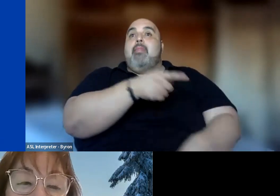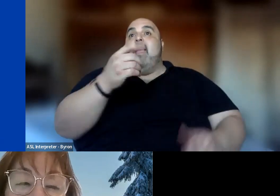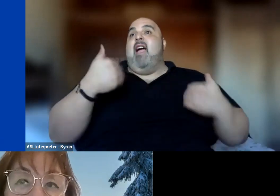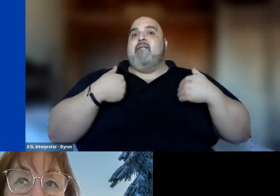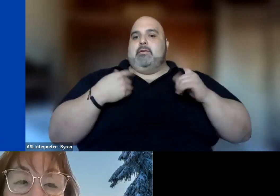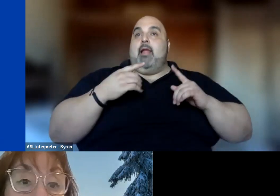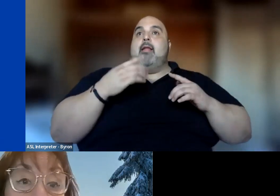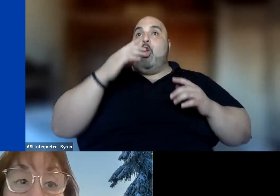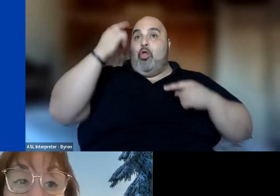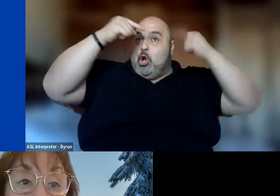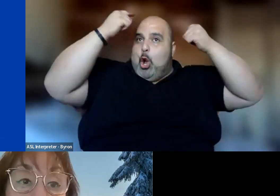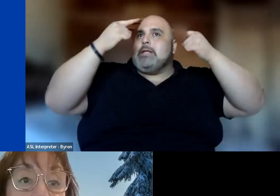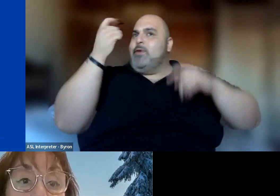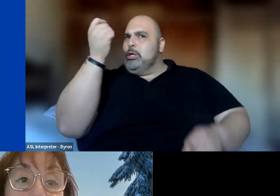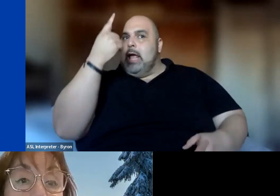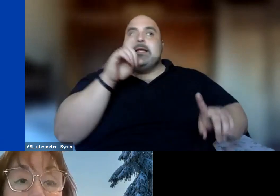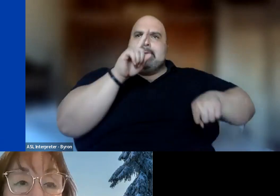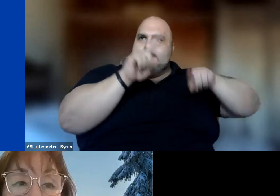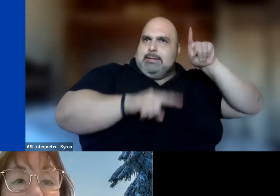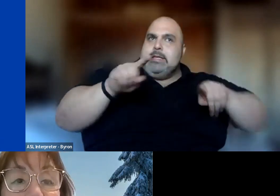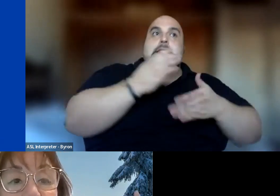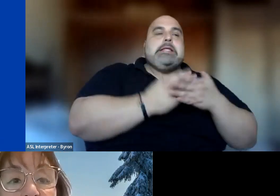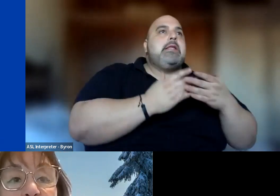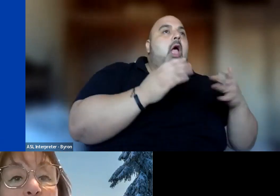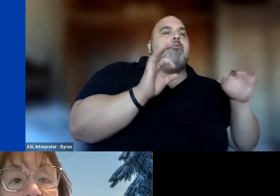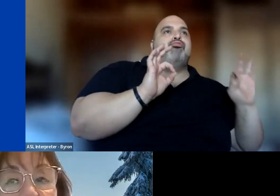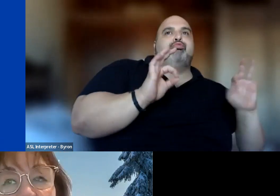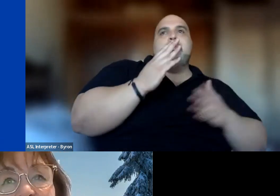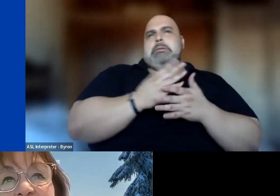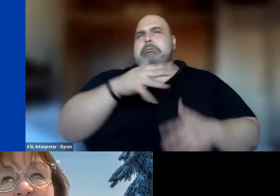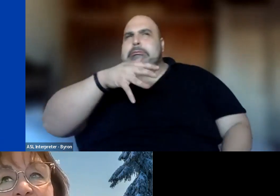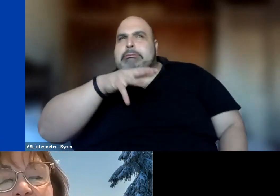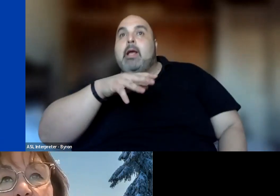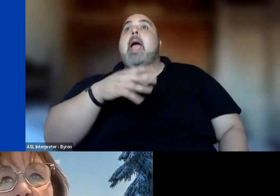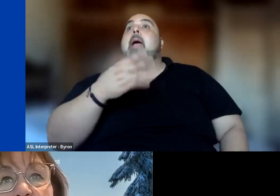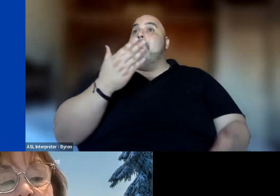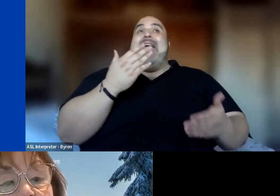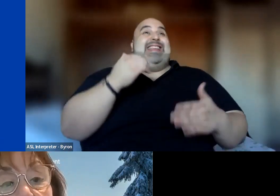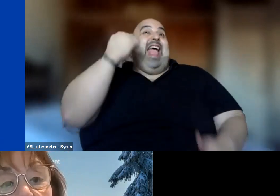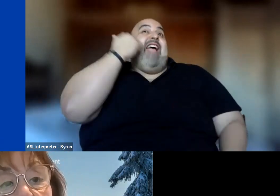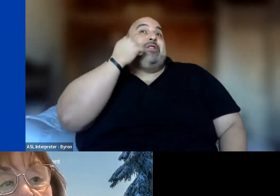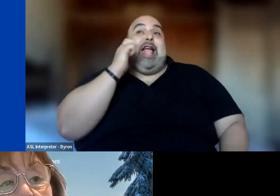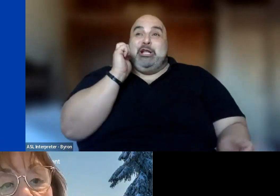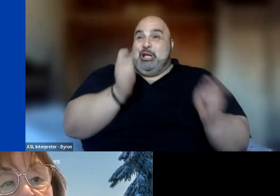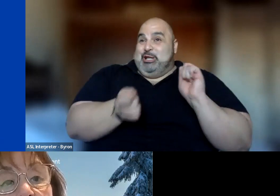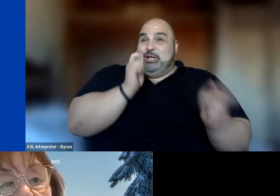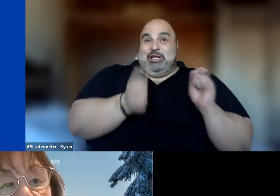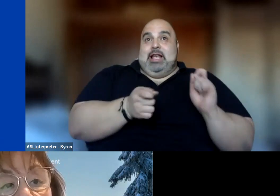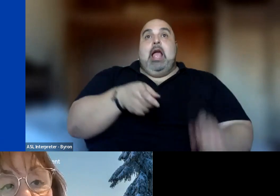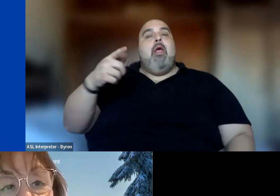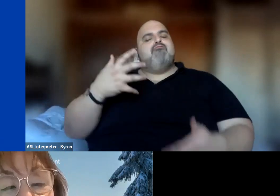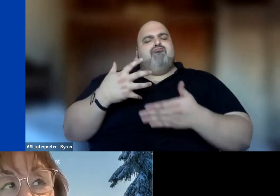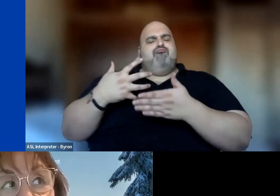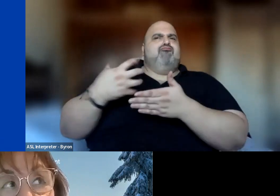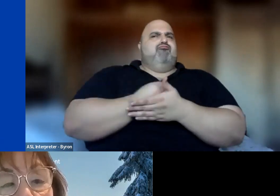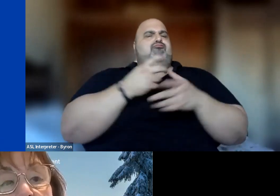cognitive understanding, and sometimes even just different levels during one day. This is a really good opportunity